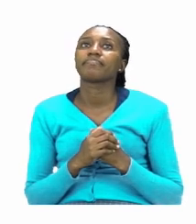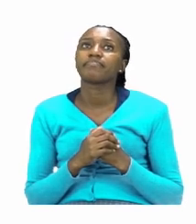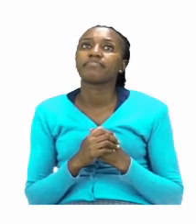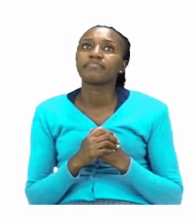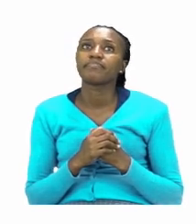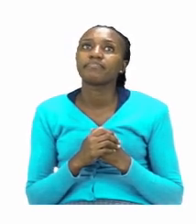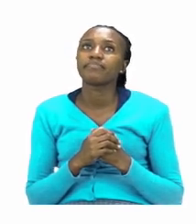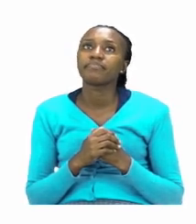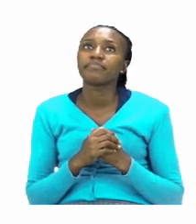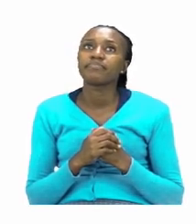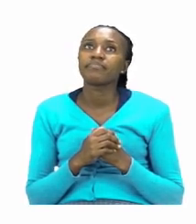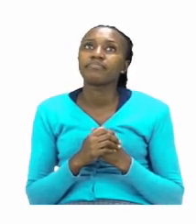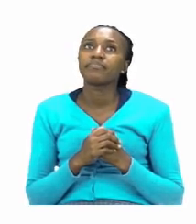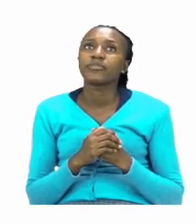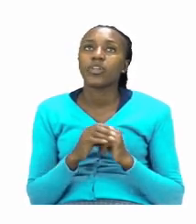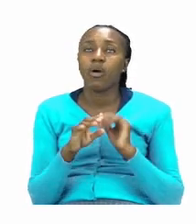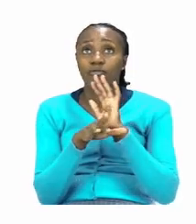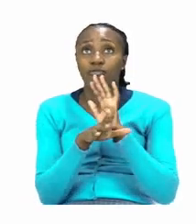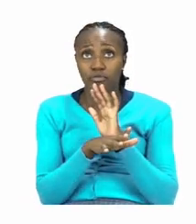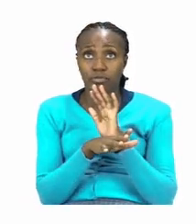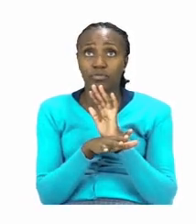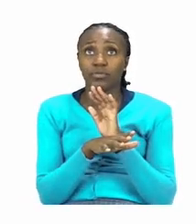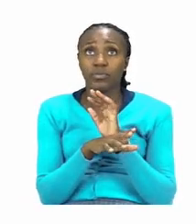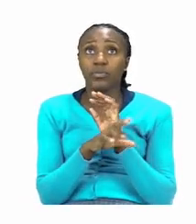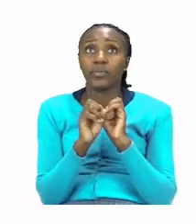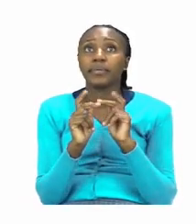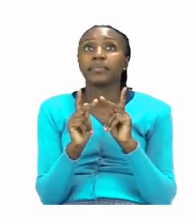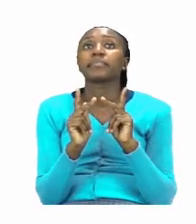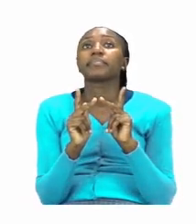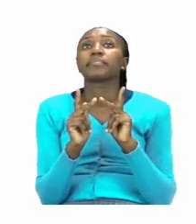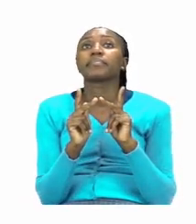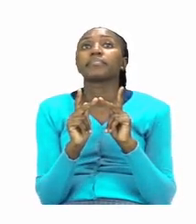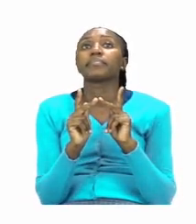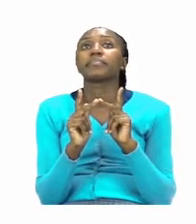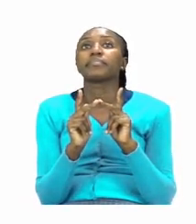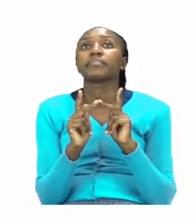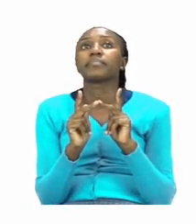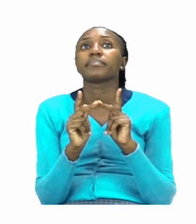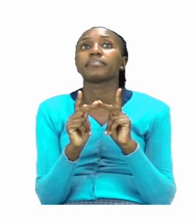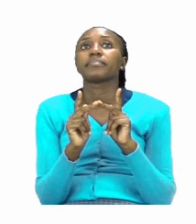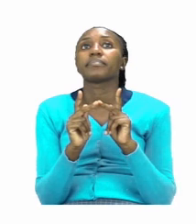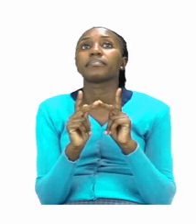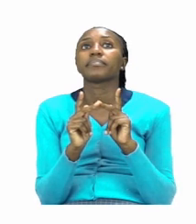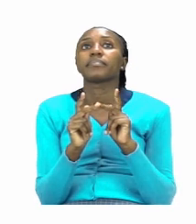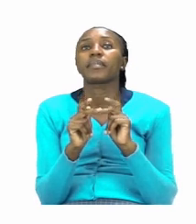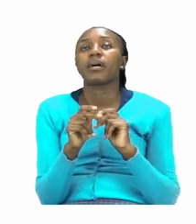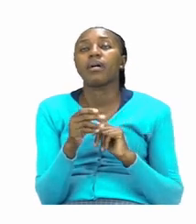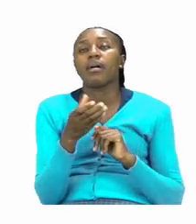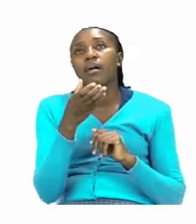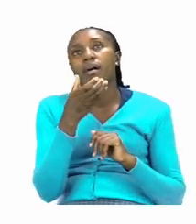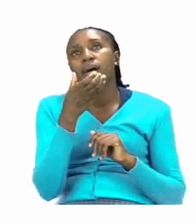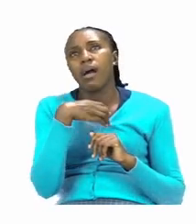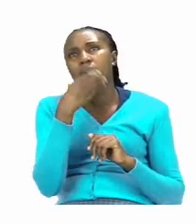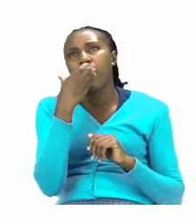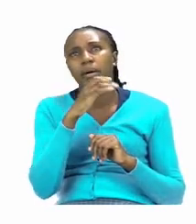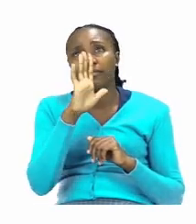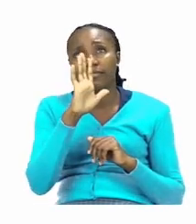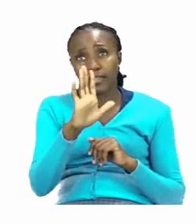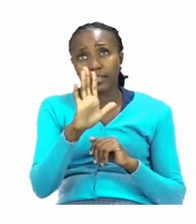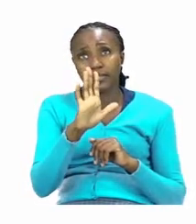told that there are fruits. There are 5 apples,